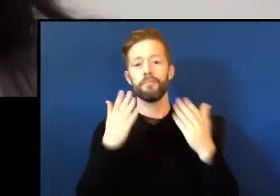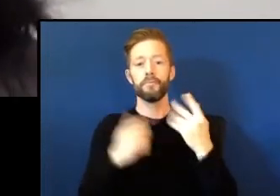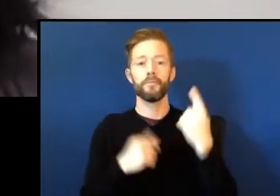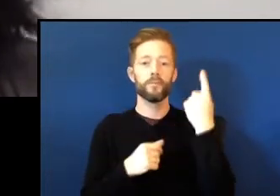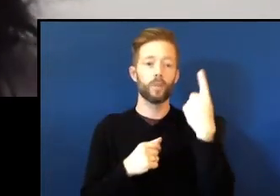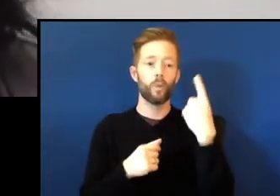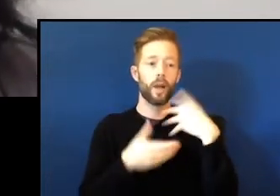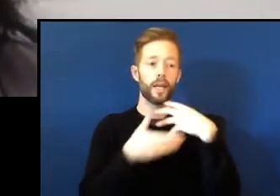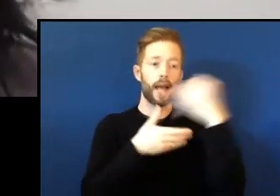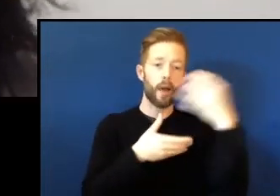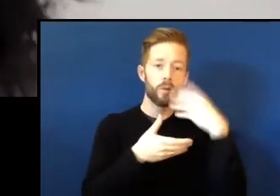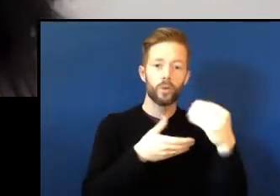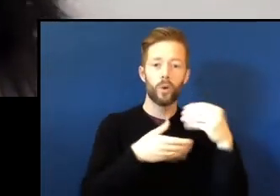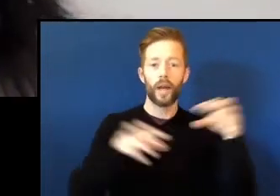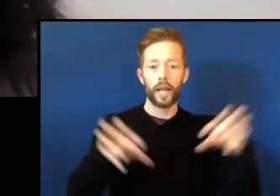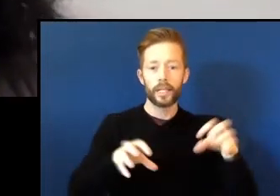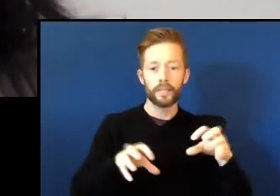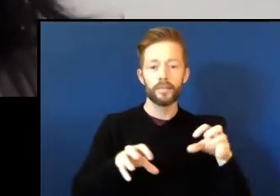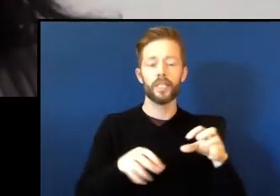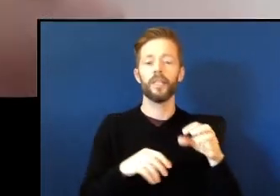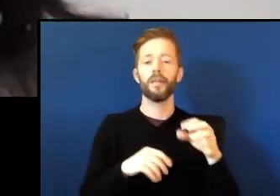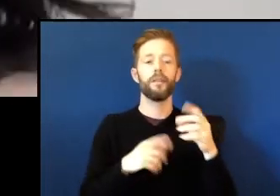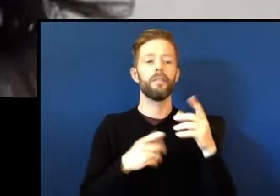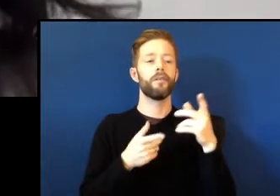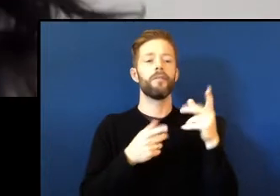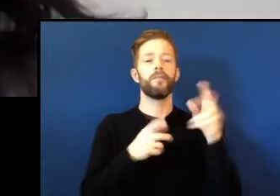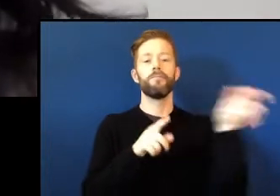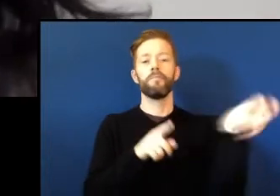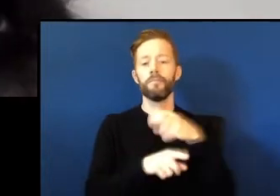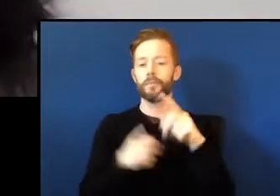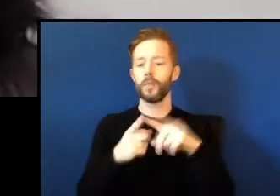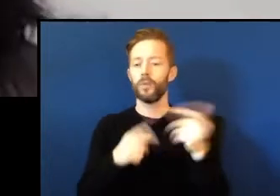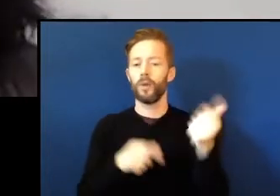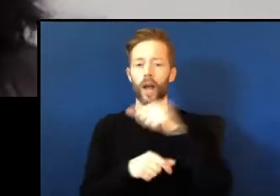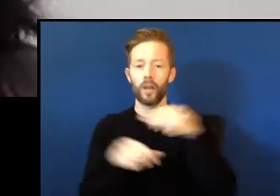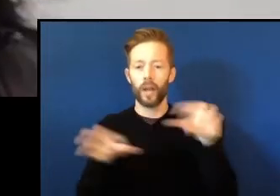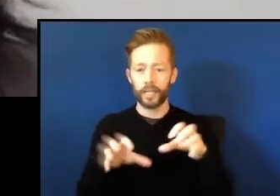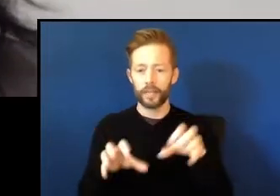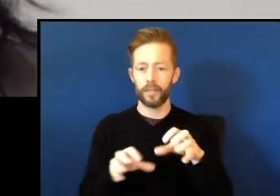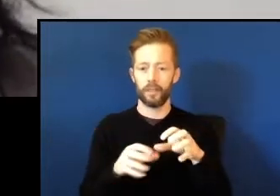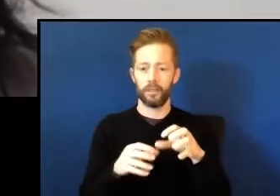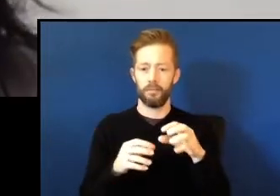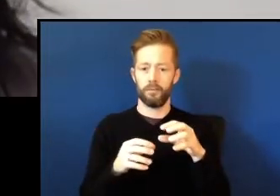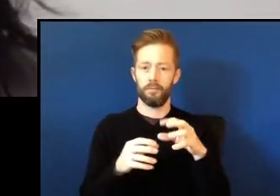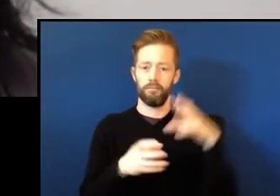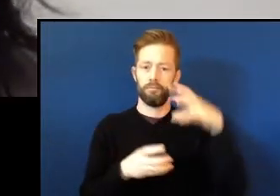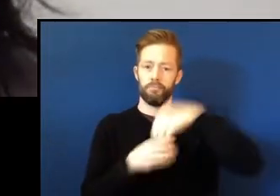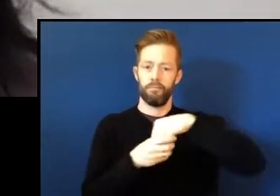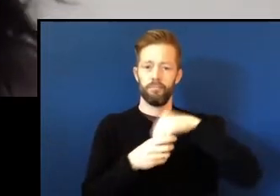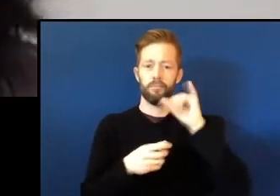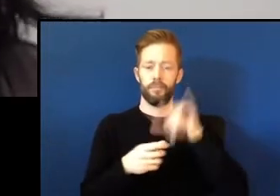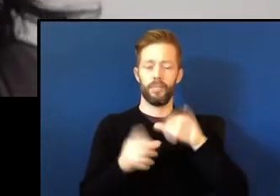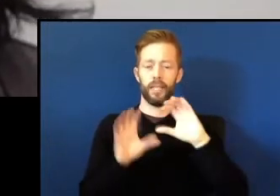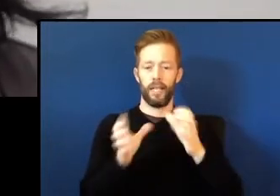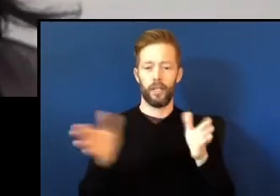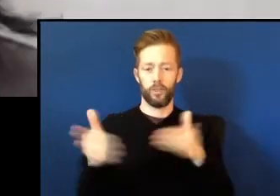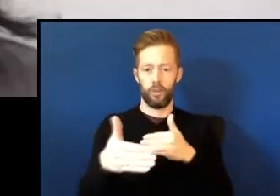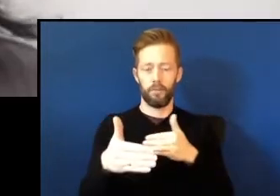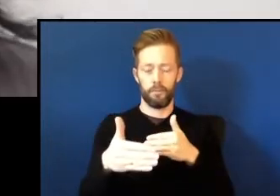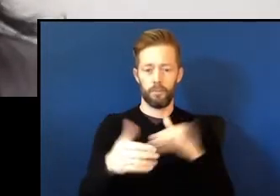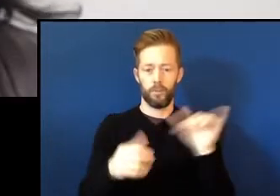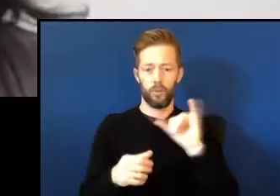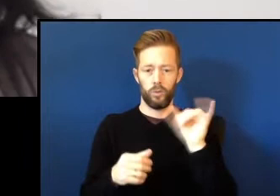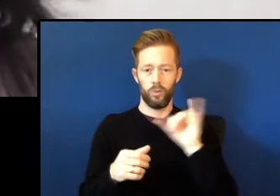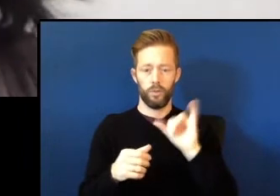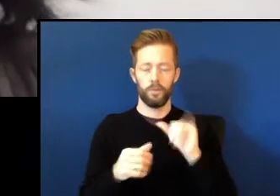like one outdoor STEM activity into like something else that you're doing within the